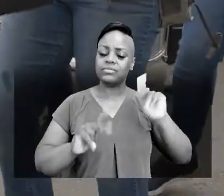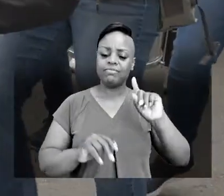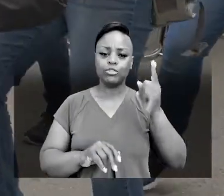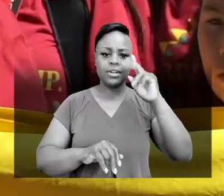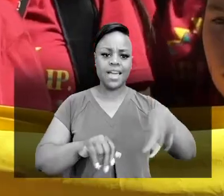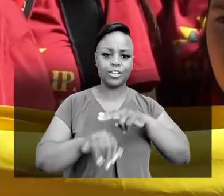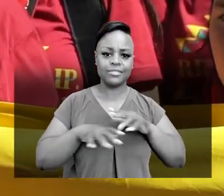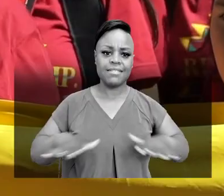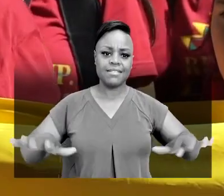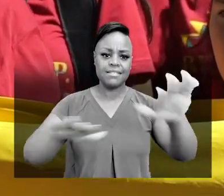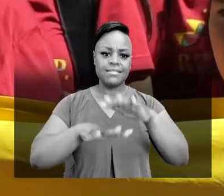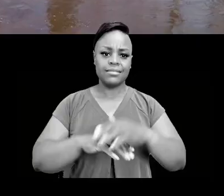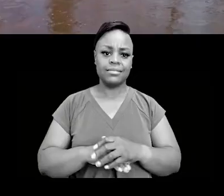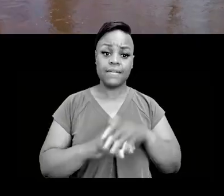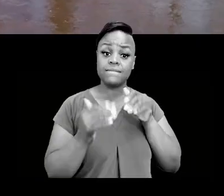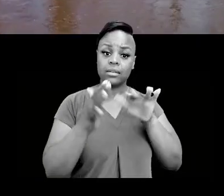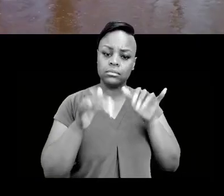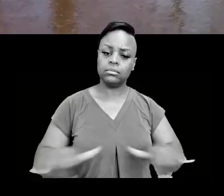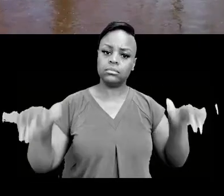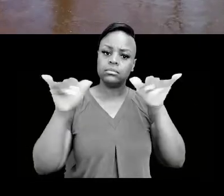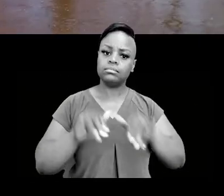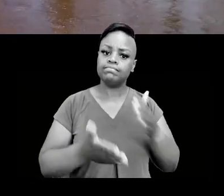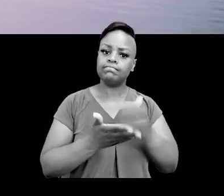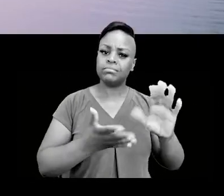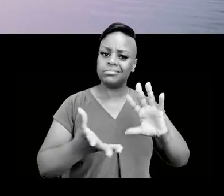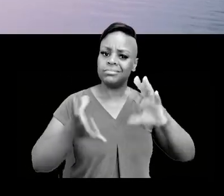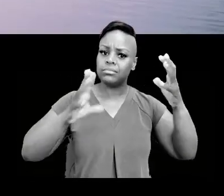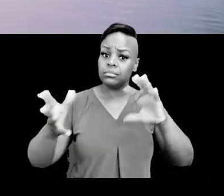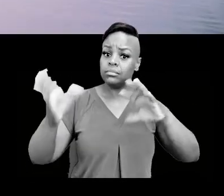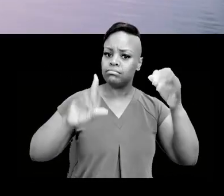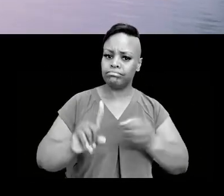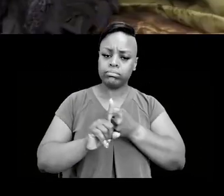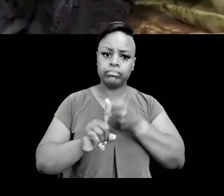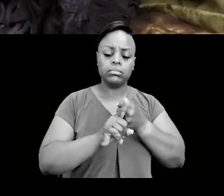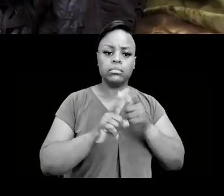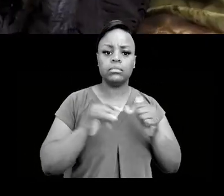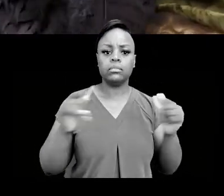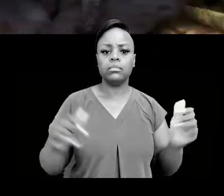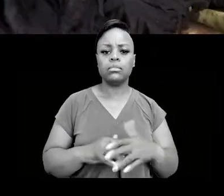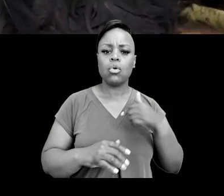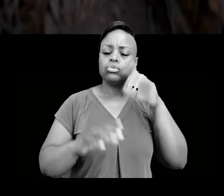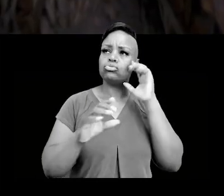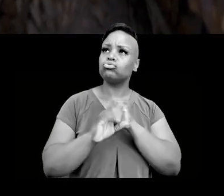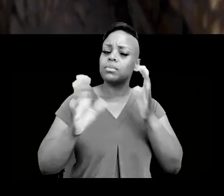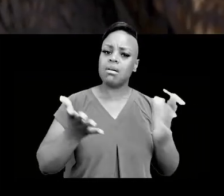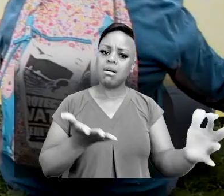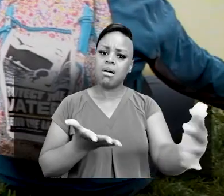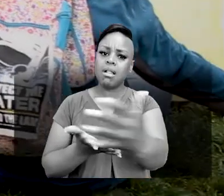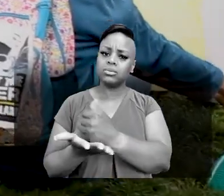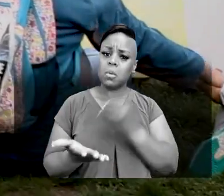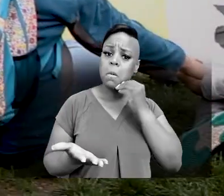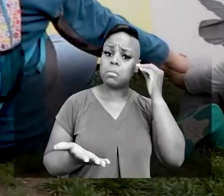Black folks and First Nations. In the face of constant displacement, chaos, and catastrophe, we